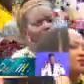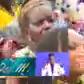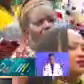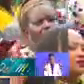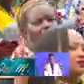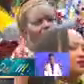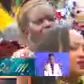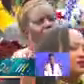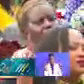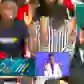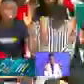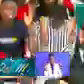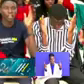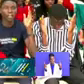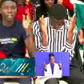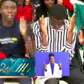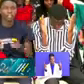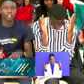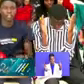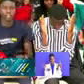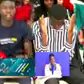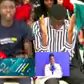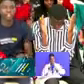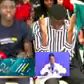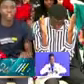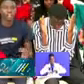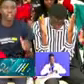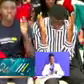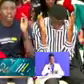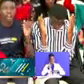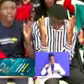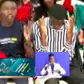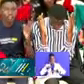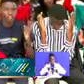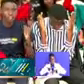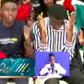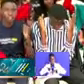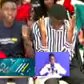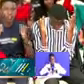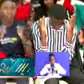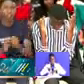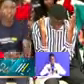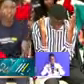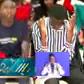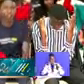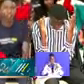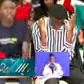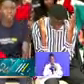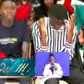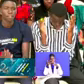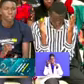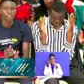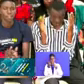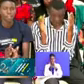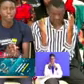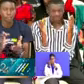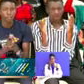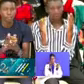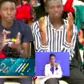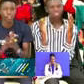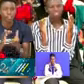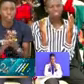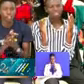and declare enough is enough in the name of